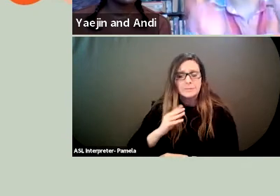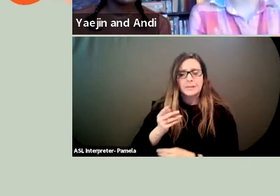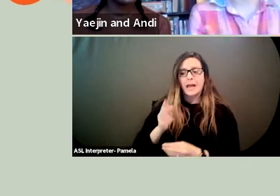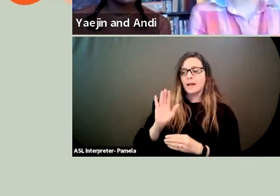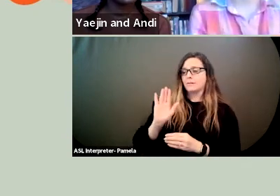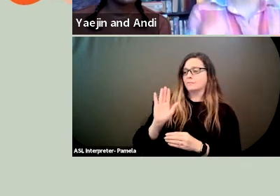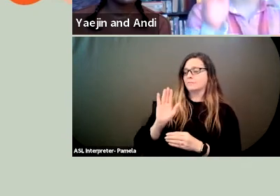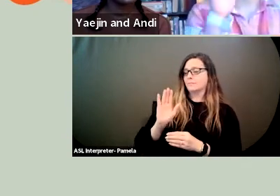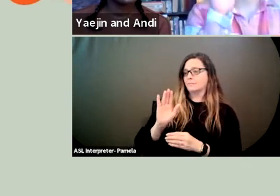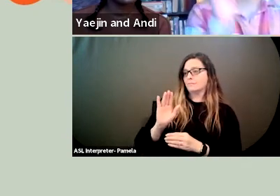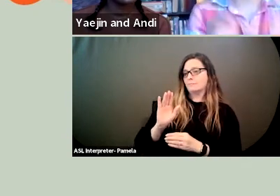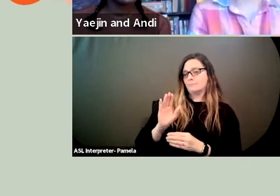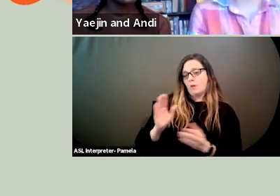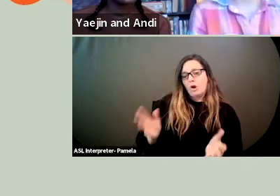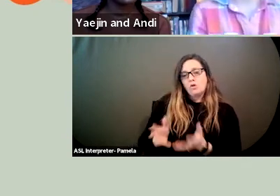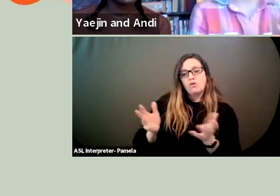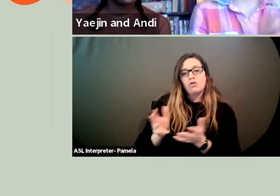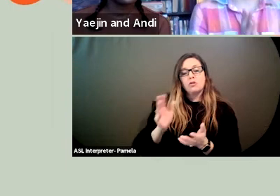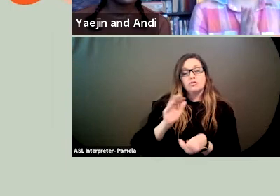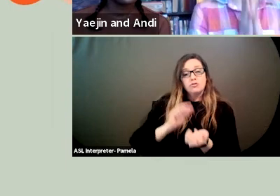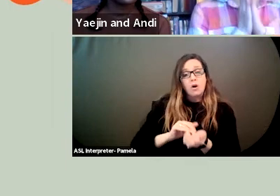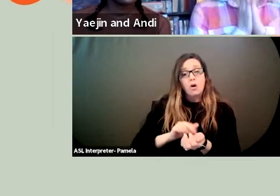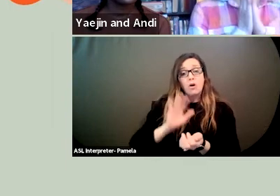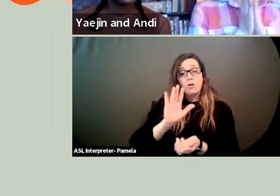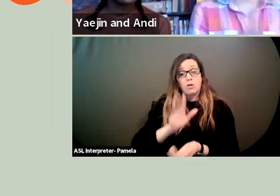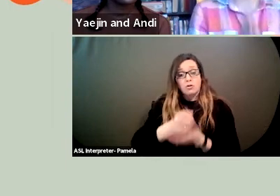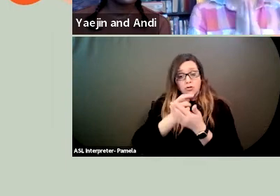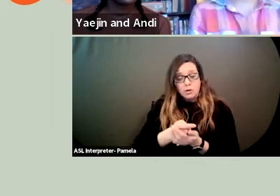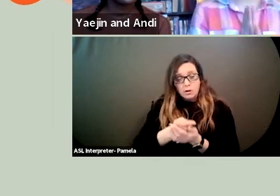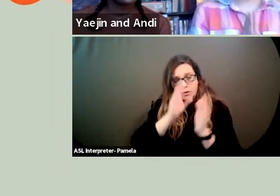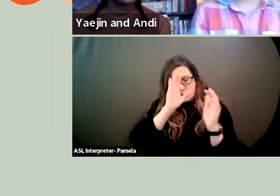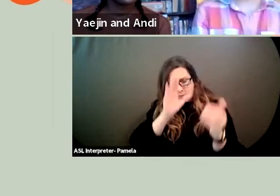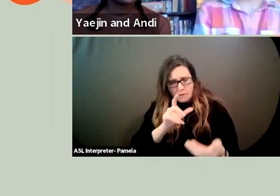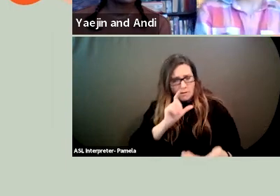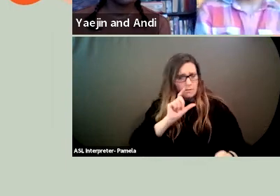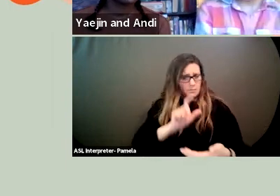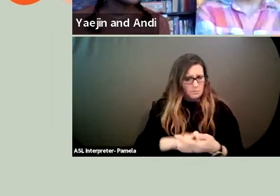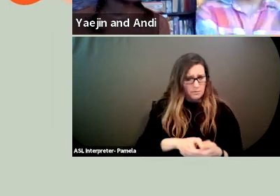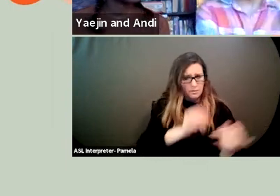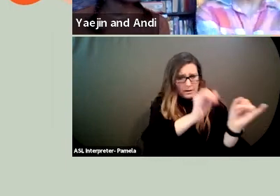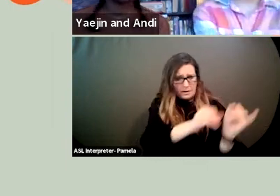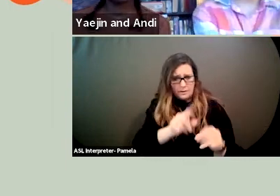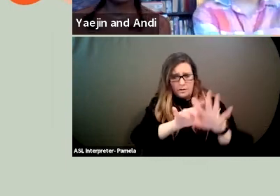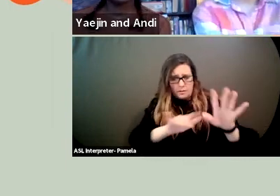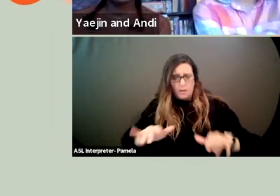your treatment with recognition towards that.